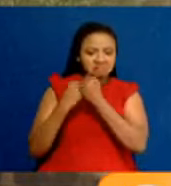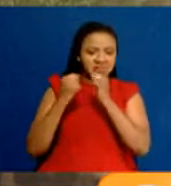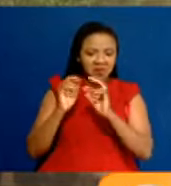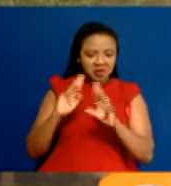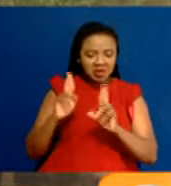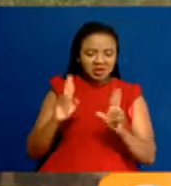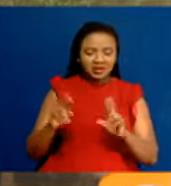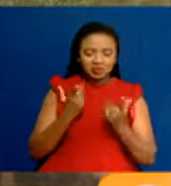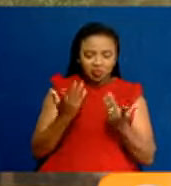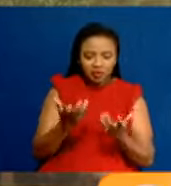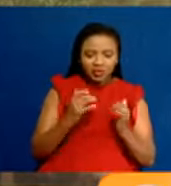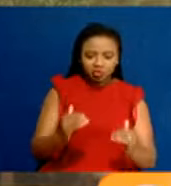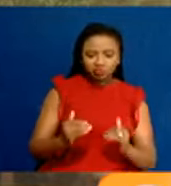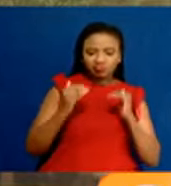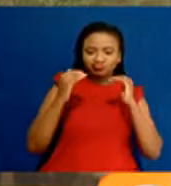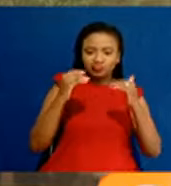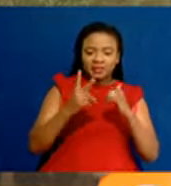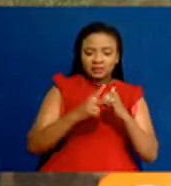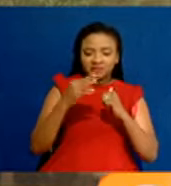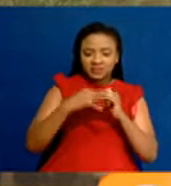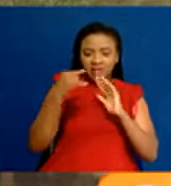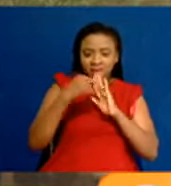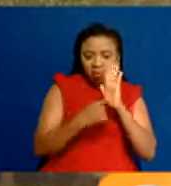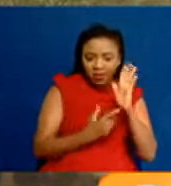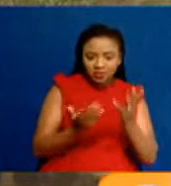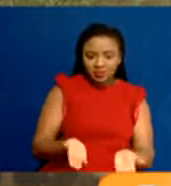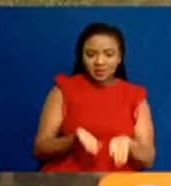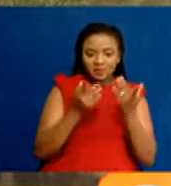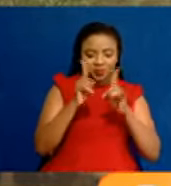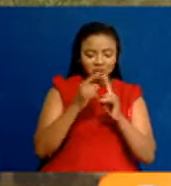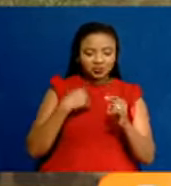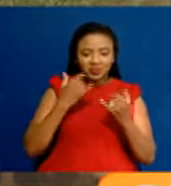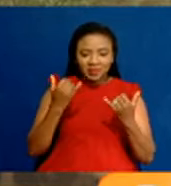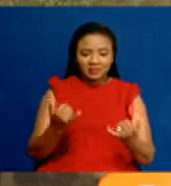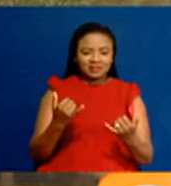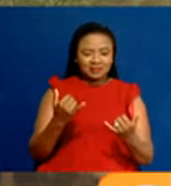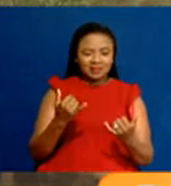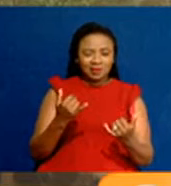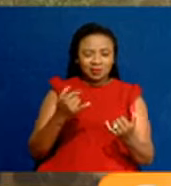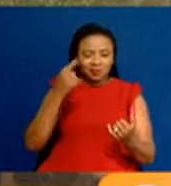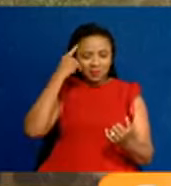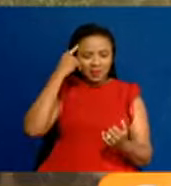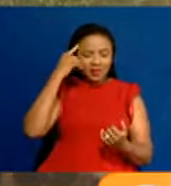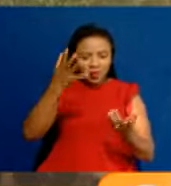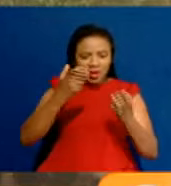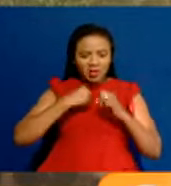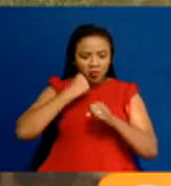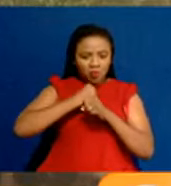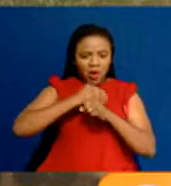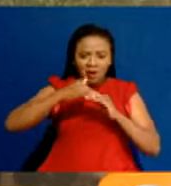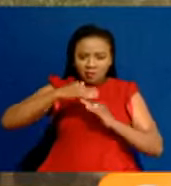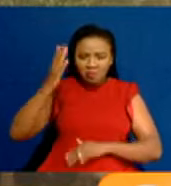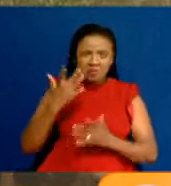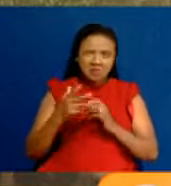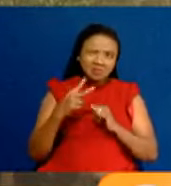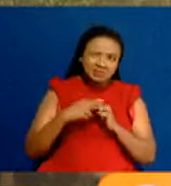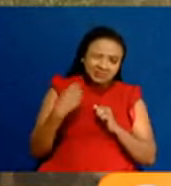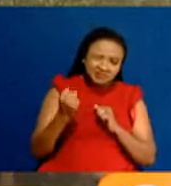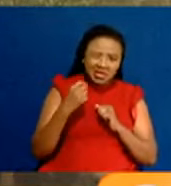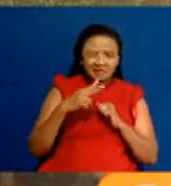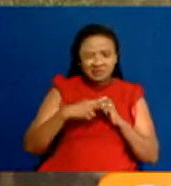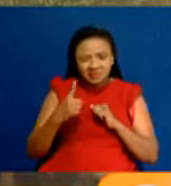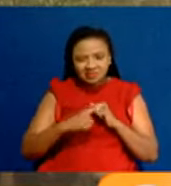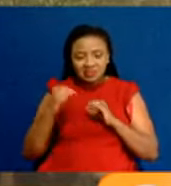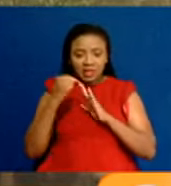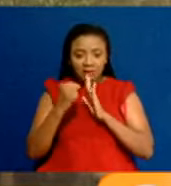in the modern age in the last 15 years. I think this season to win the league, it's going to take close to that. It's going to take maybe 75, 76 points,